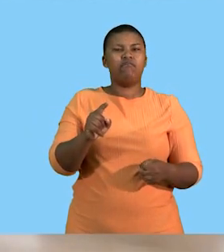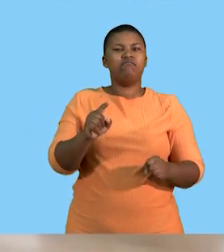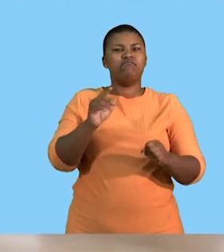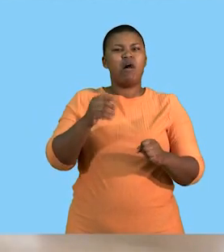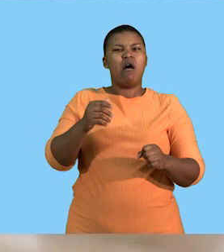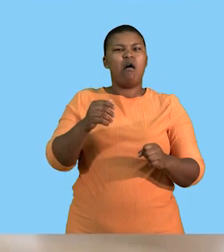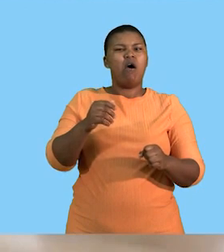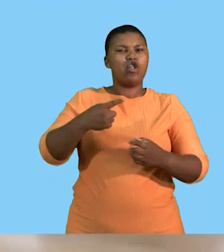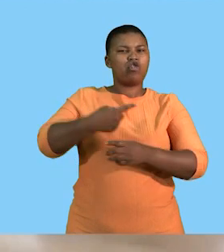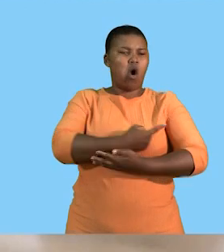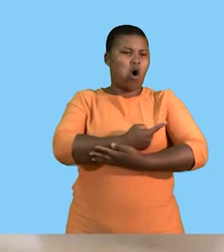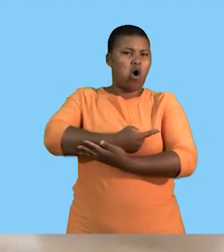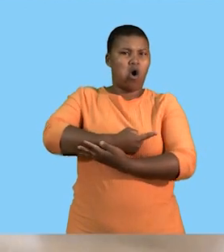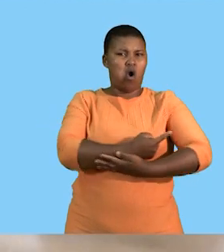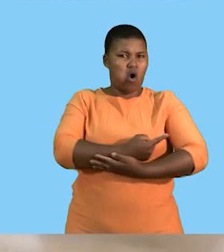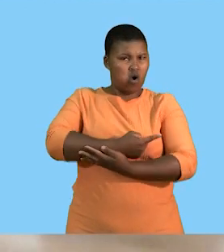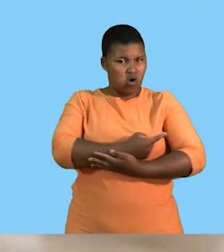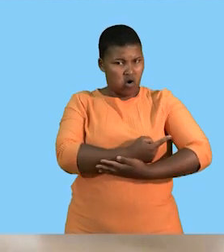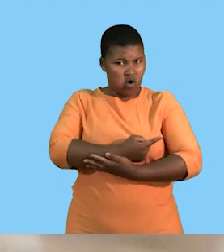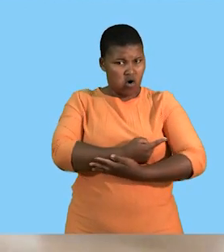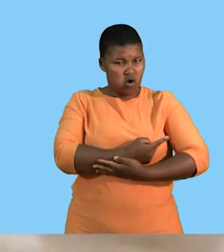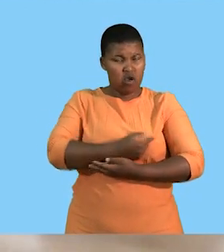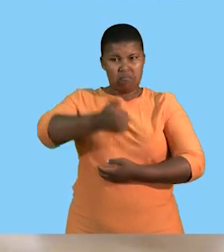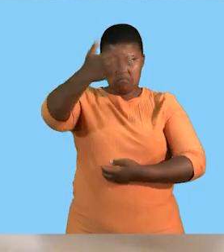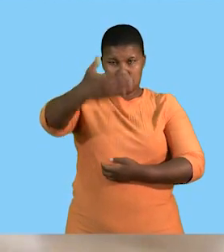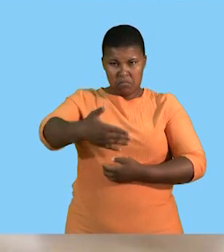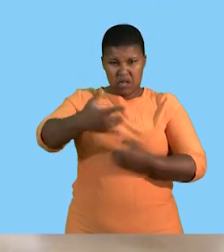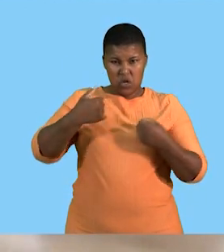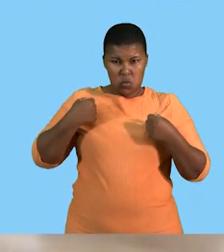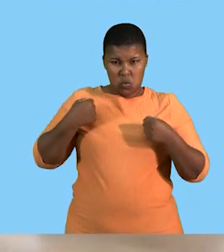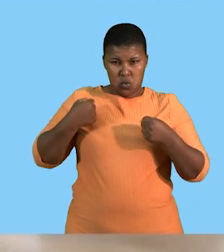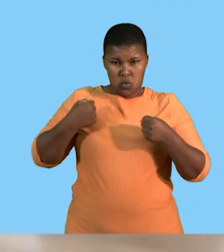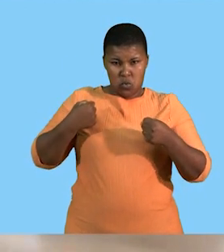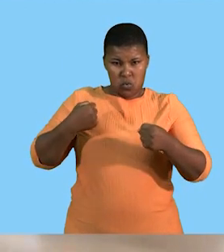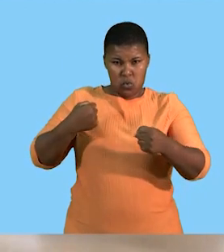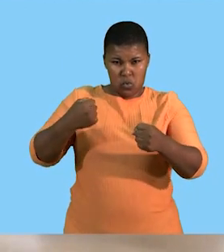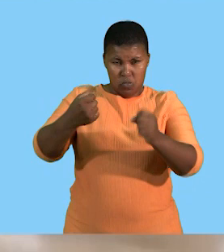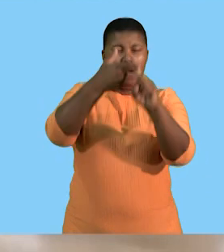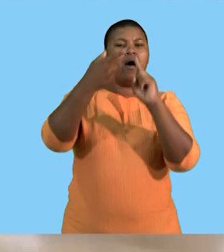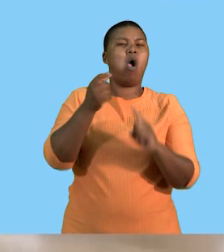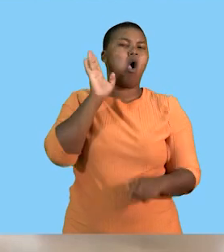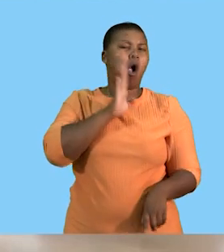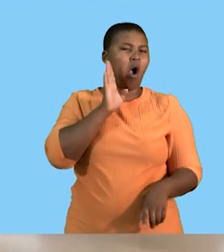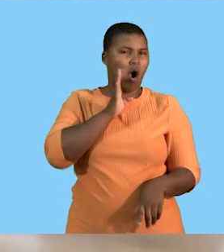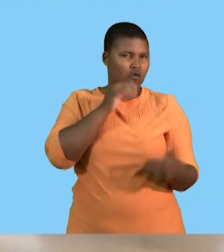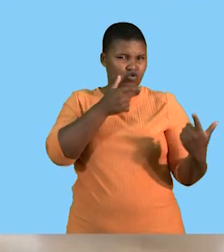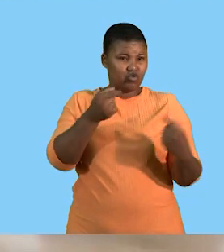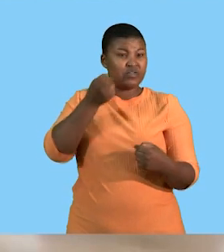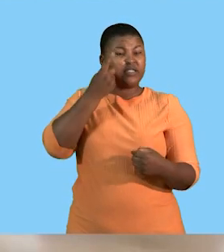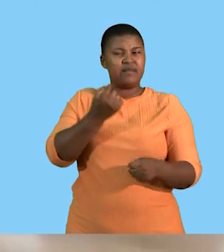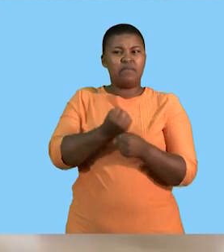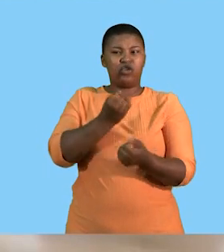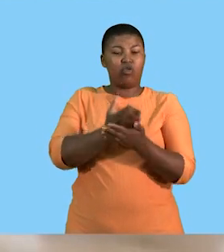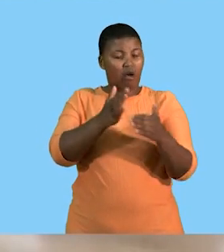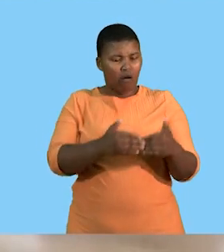will drive the car into a wall to see if the car is safe enough for consumers to use. So this is a form or an